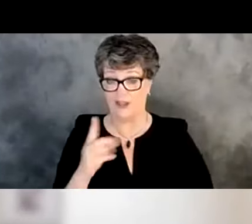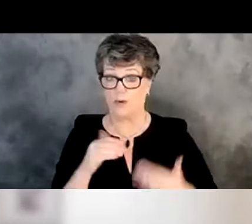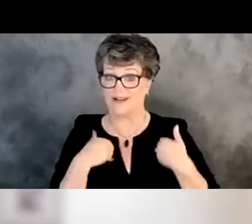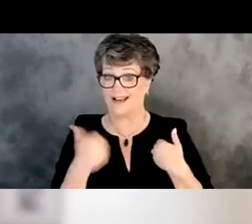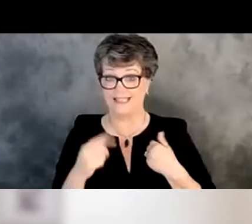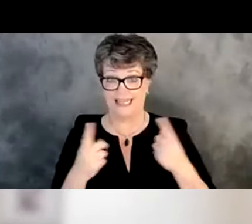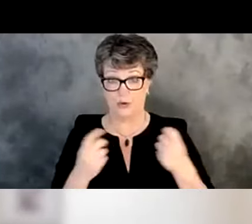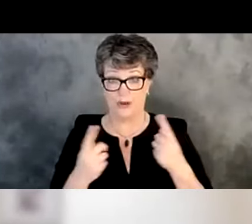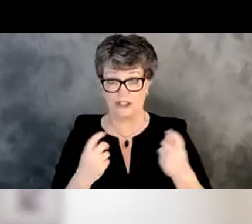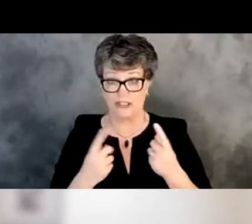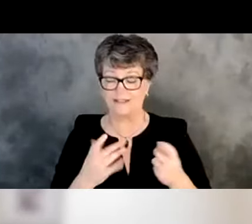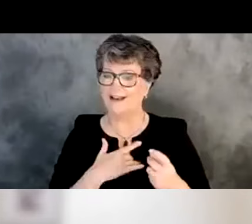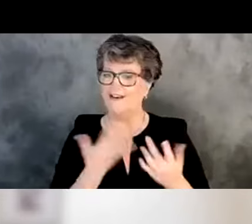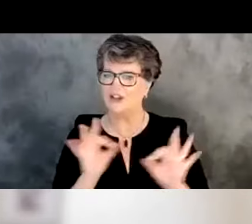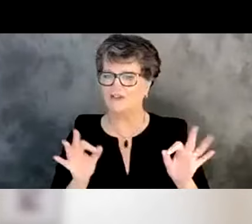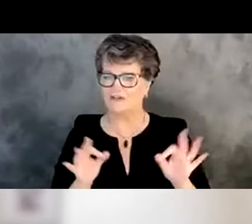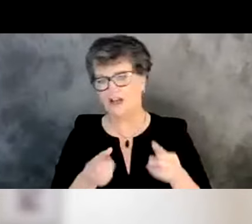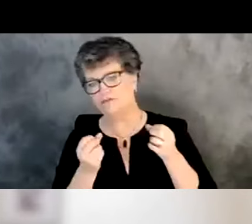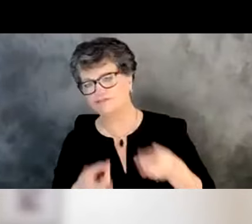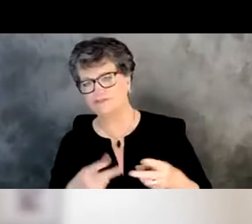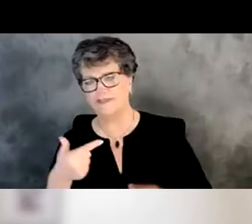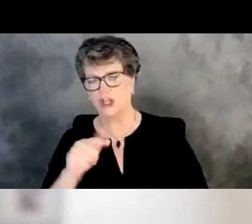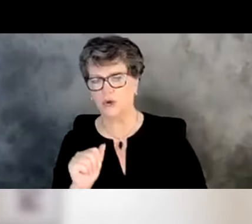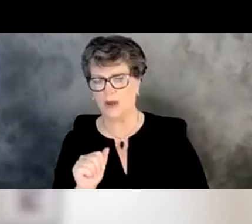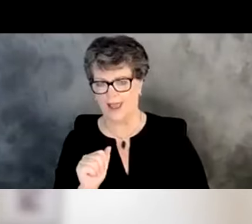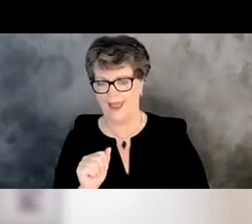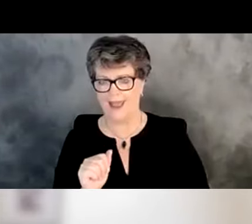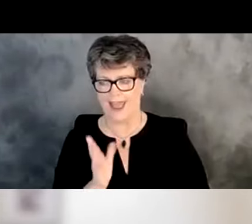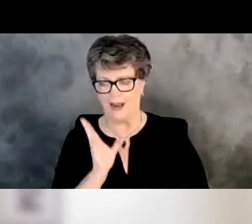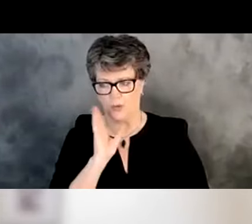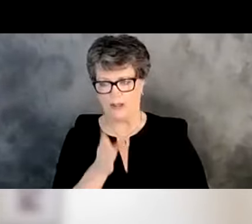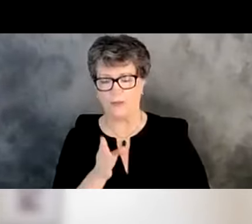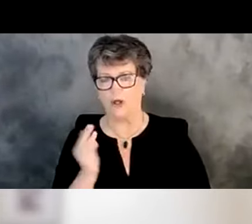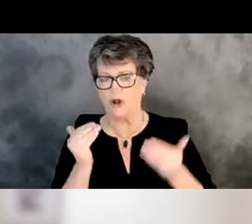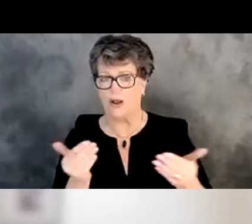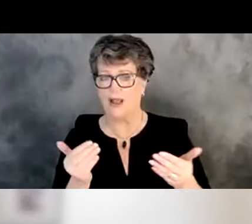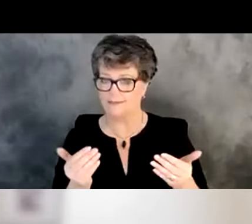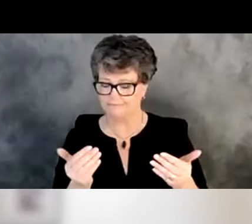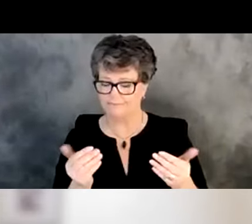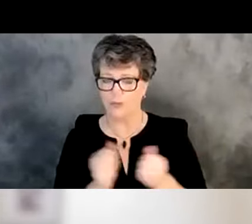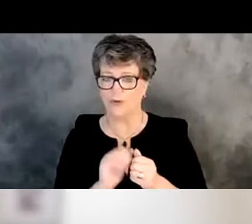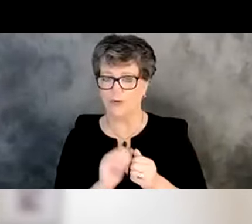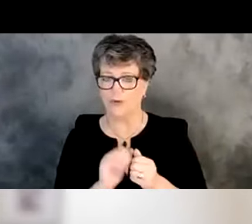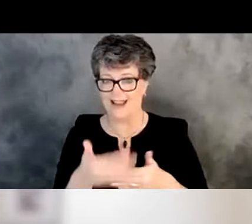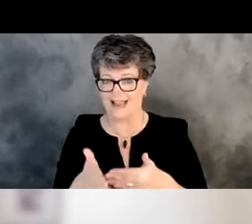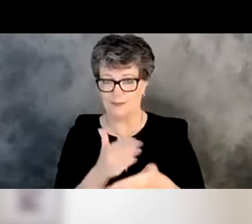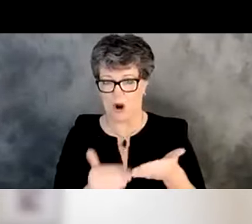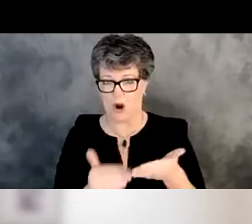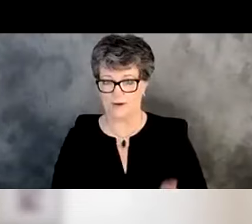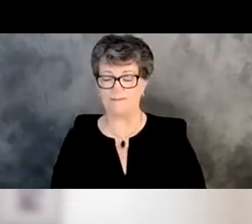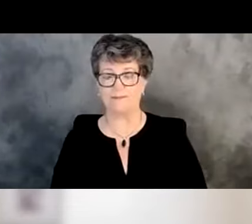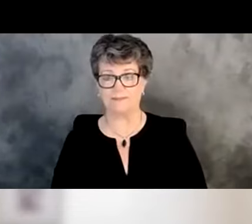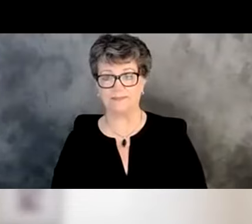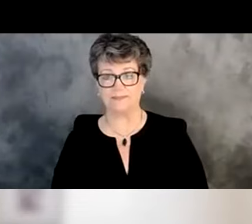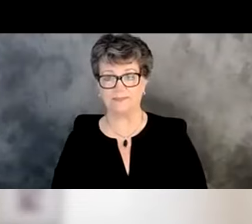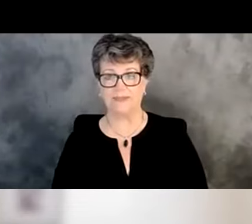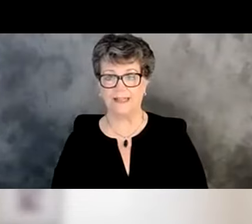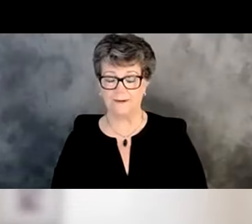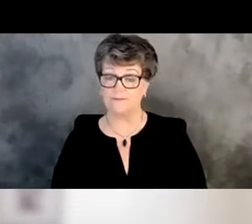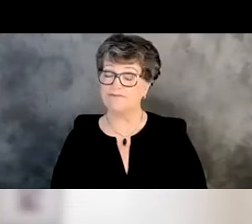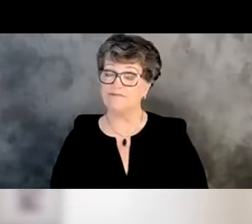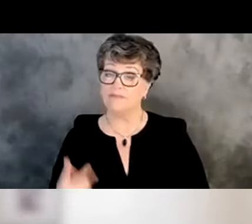questions, feel free to drop those and we will go ahead and move forward with the next portion. At